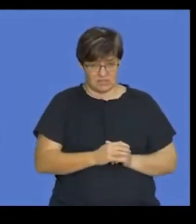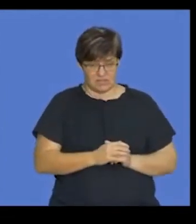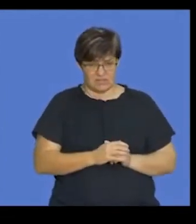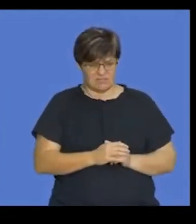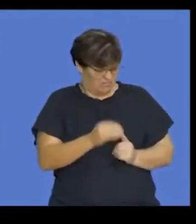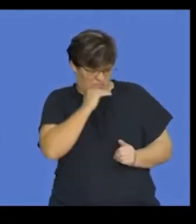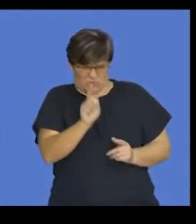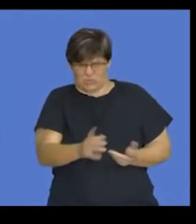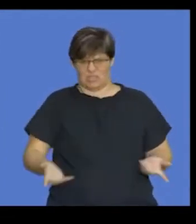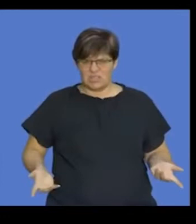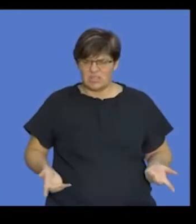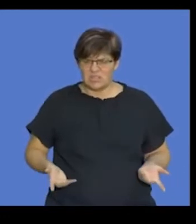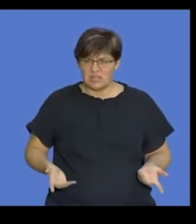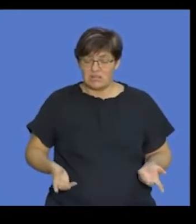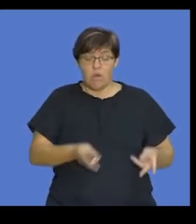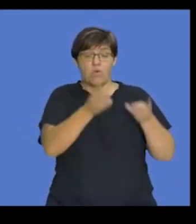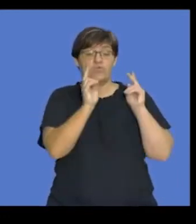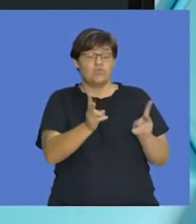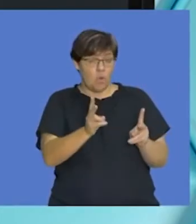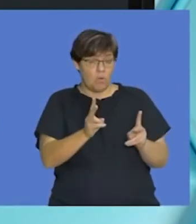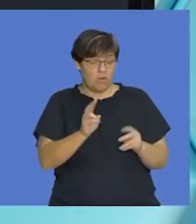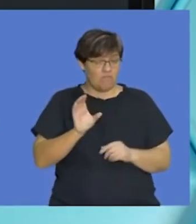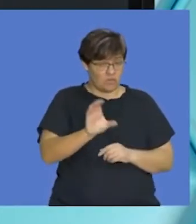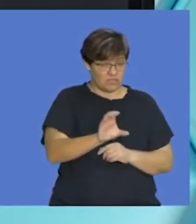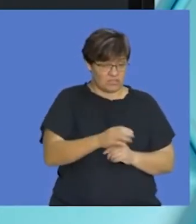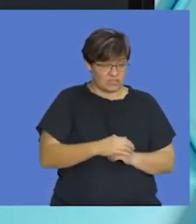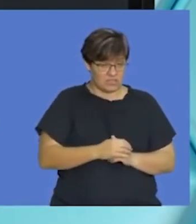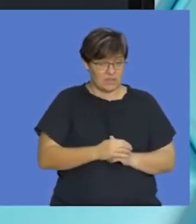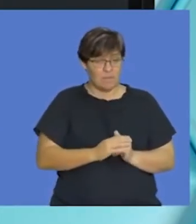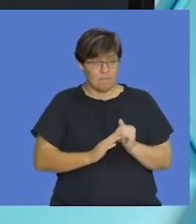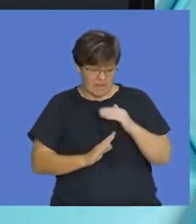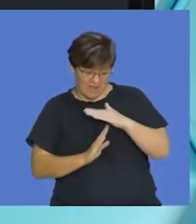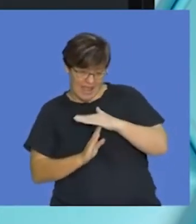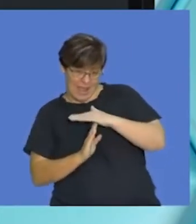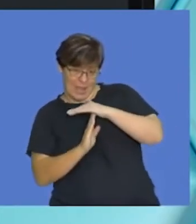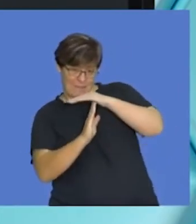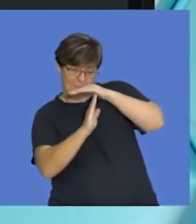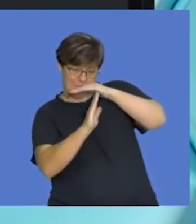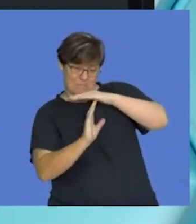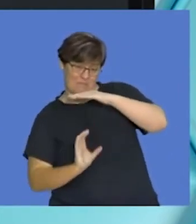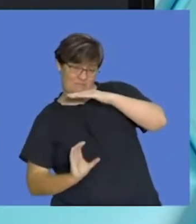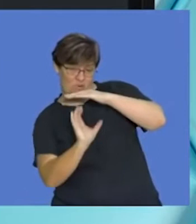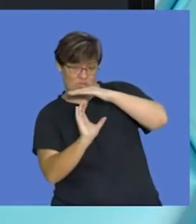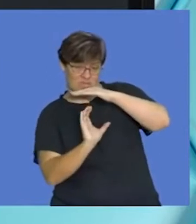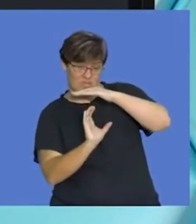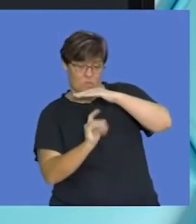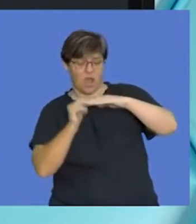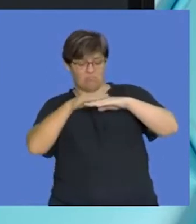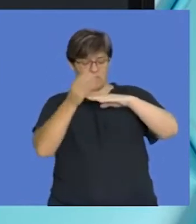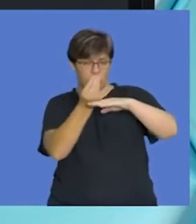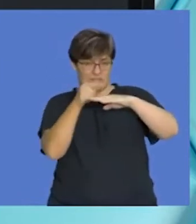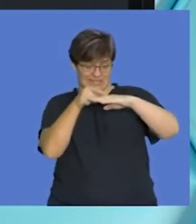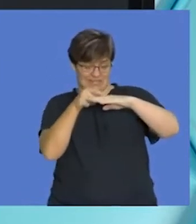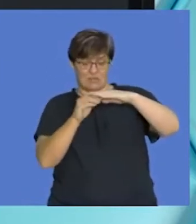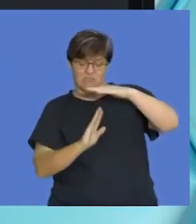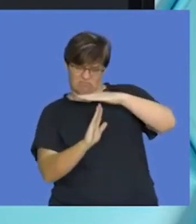force. So what that means is, remember, the normal force is the force that pushes up on the surface when